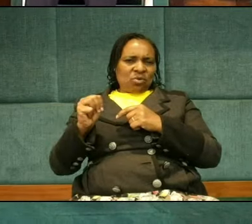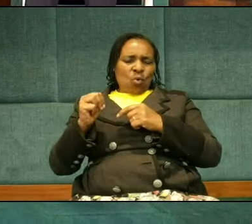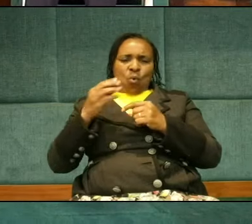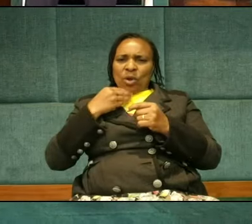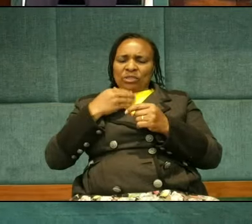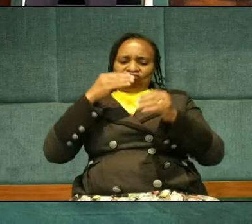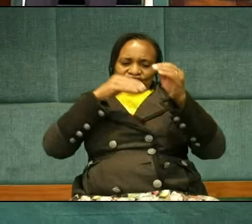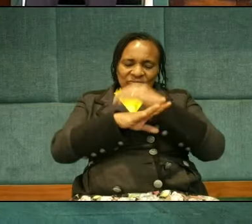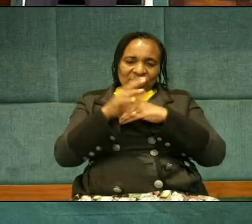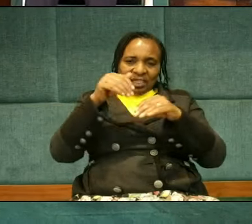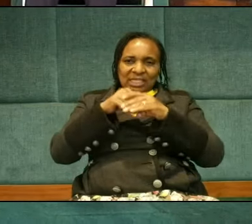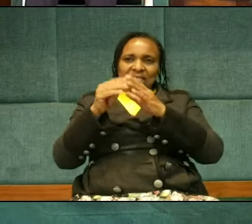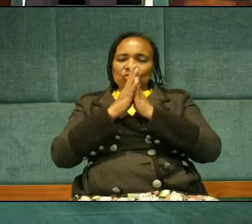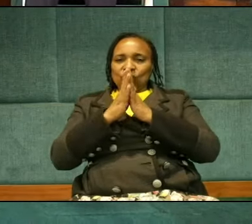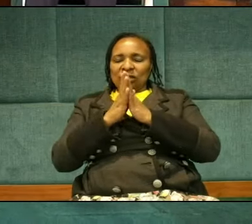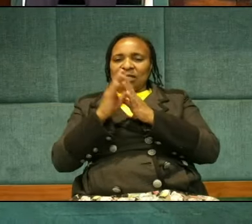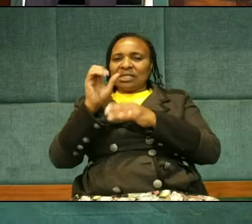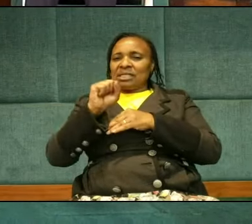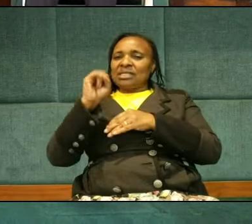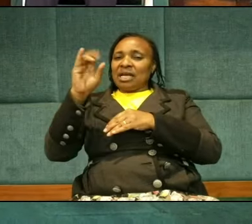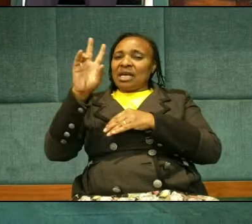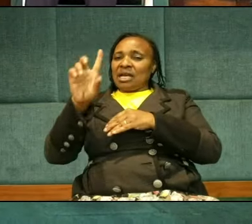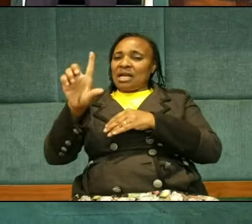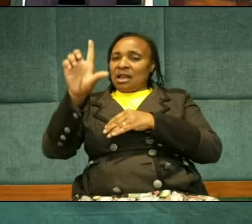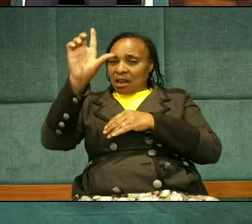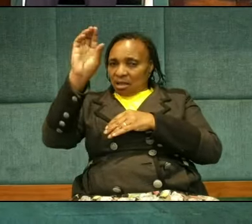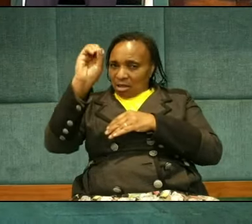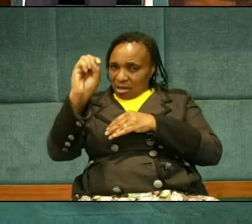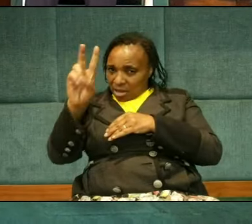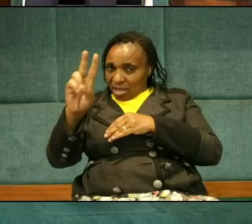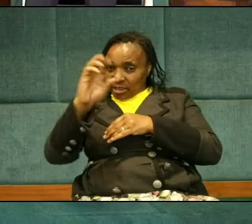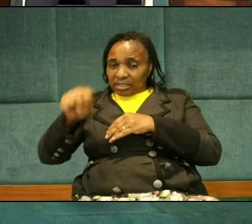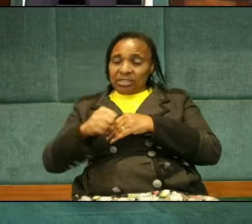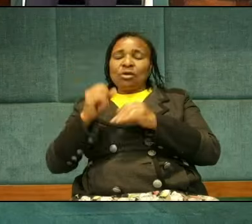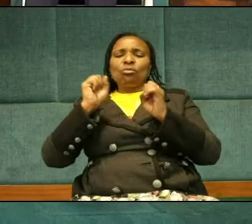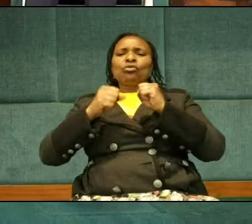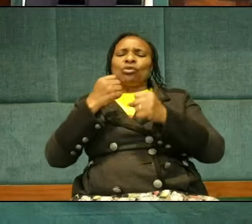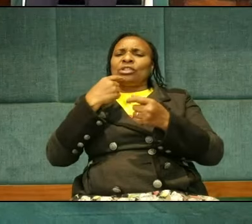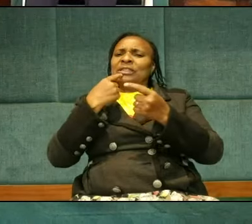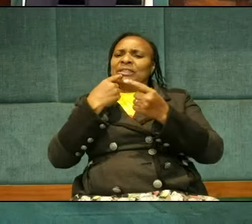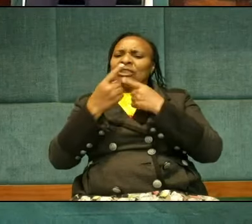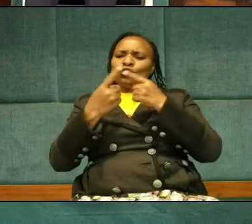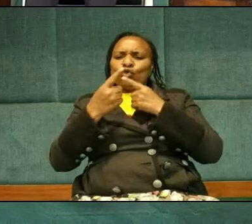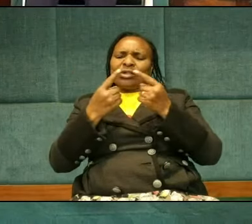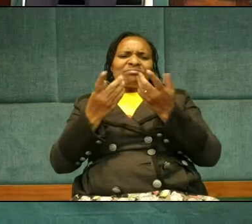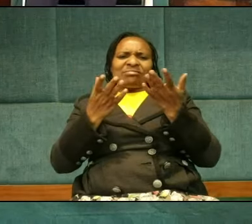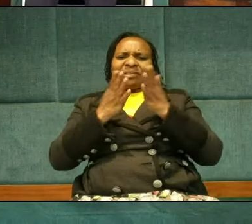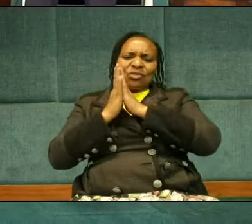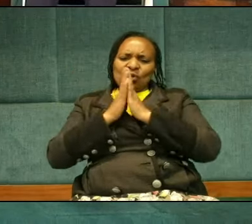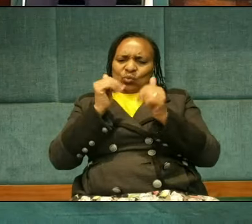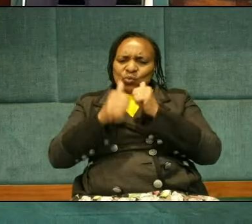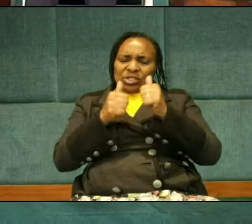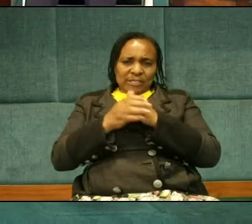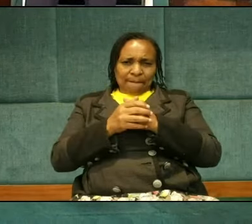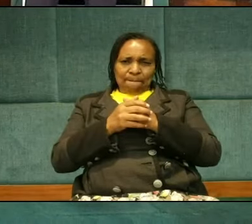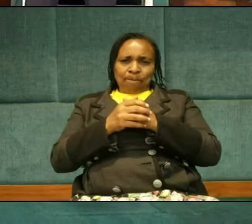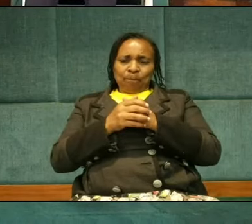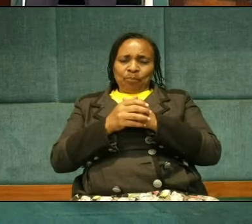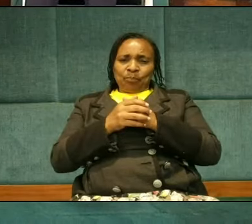dive into the story. Silas, please tell us. Take us through the story. Give us a summary of what this is